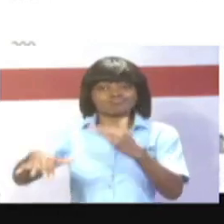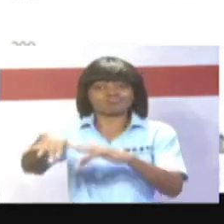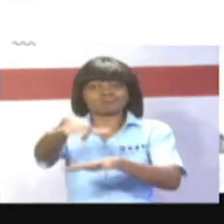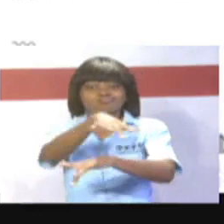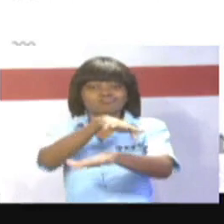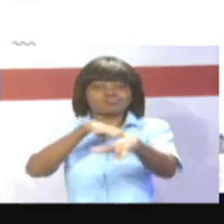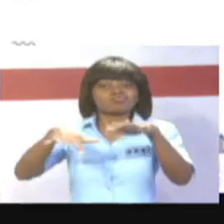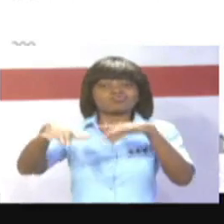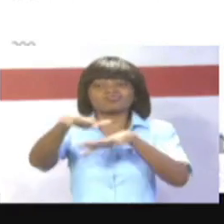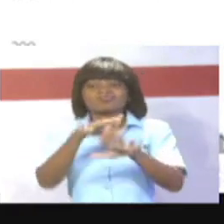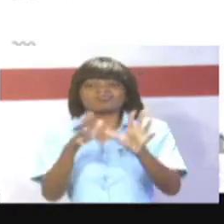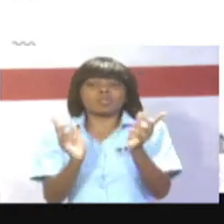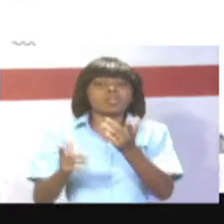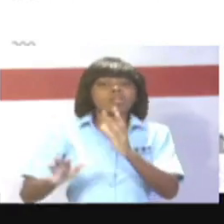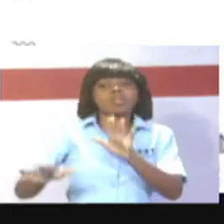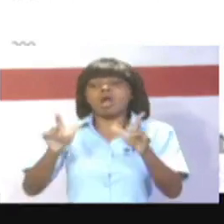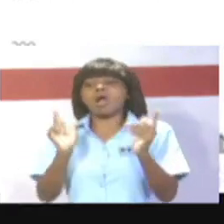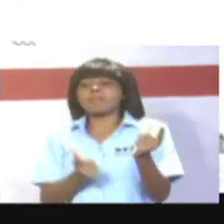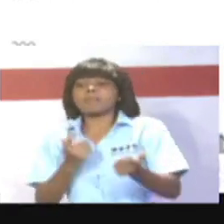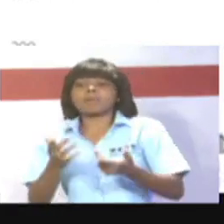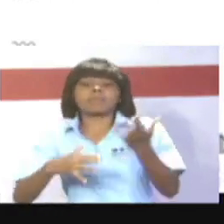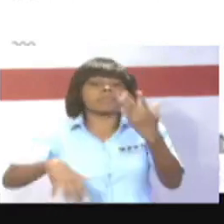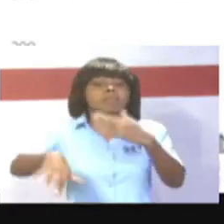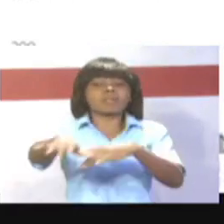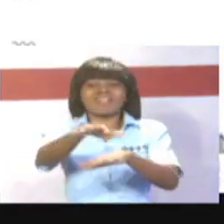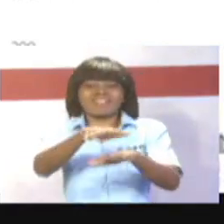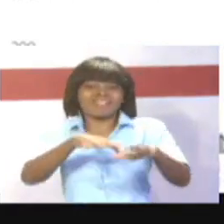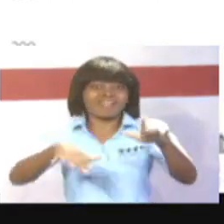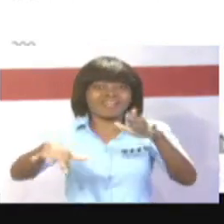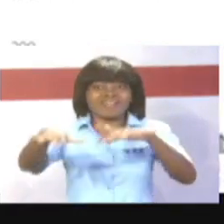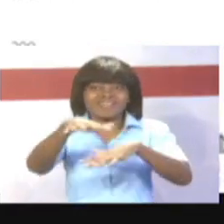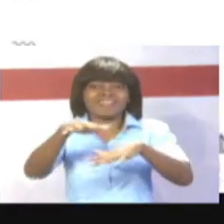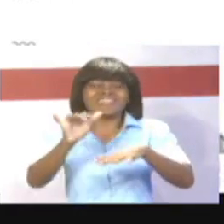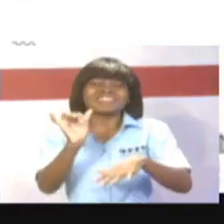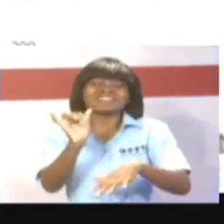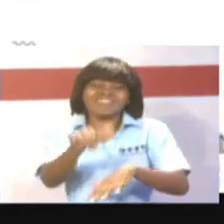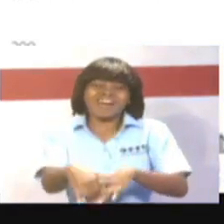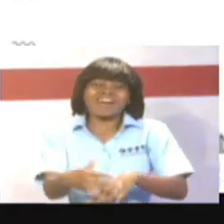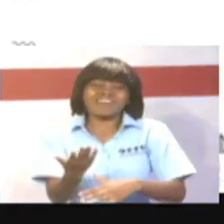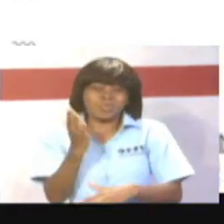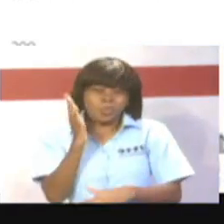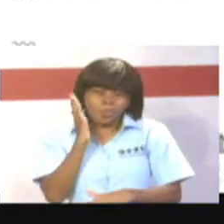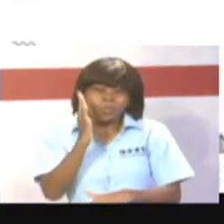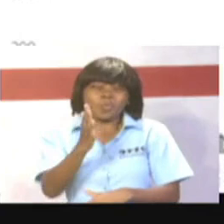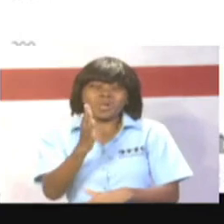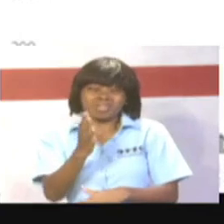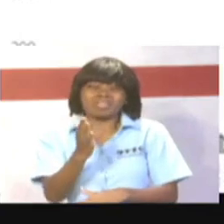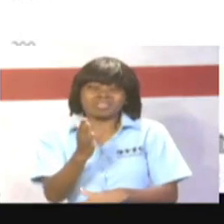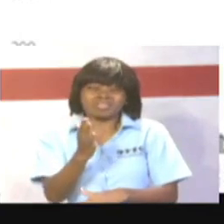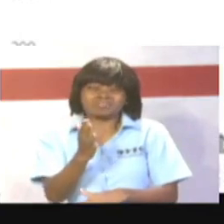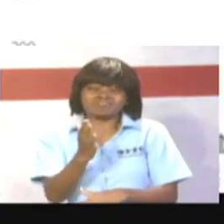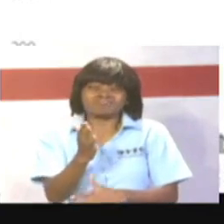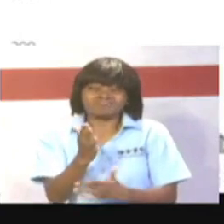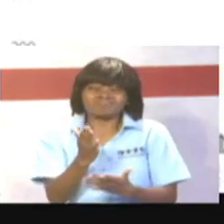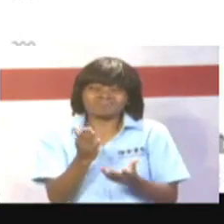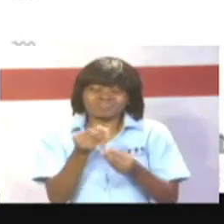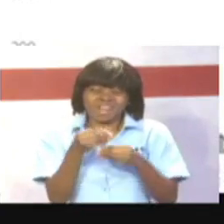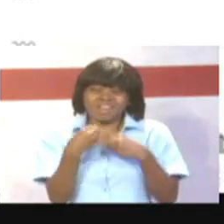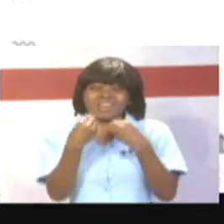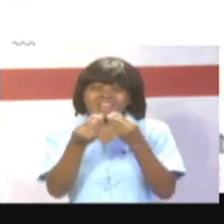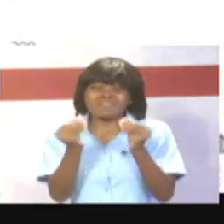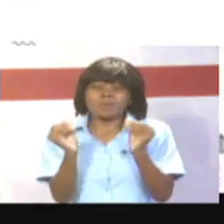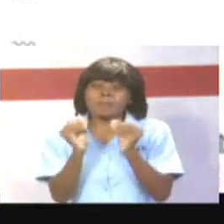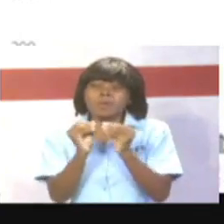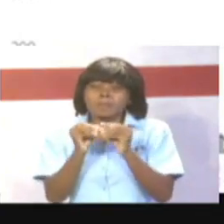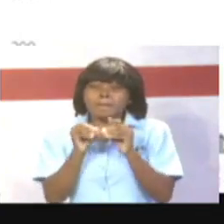groups, and all of this will contribute to the increased risk, the increased opportunity for transmission. And all